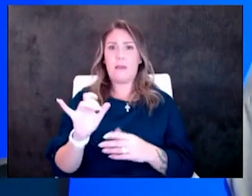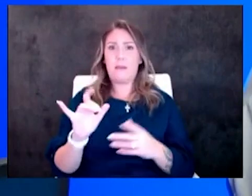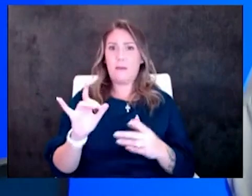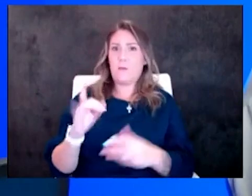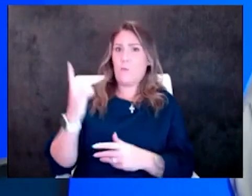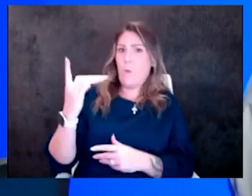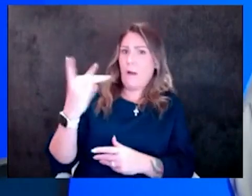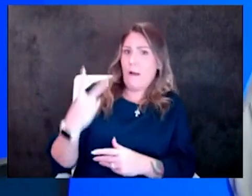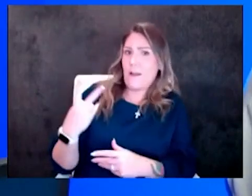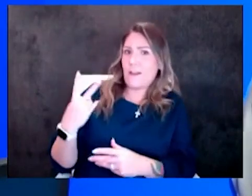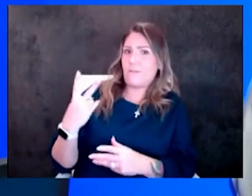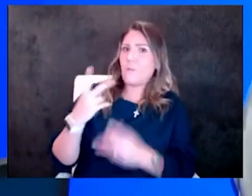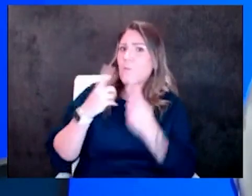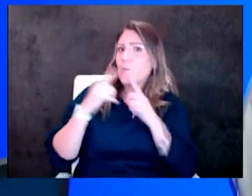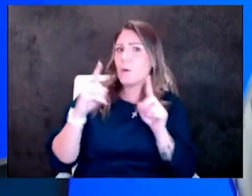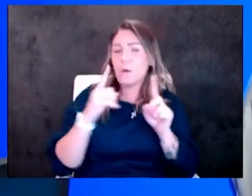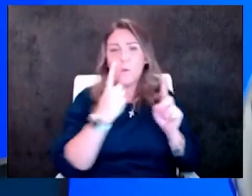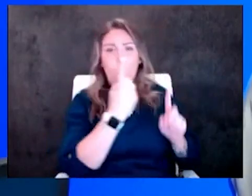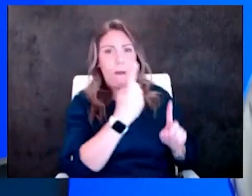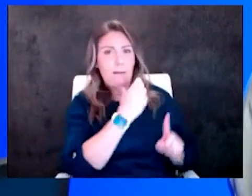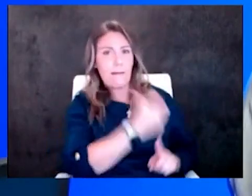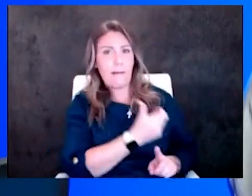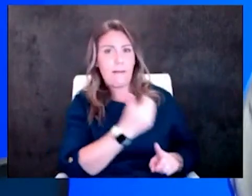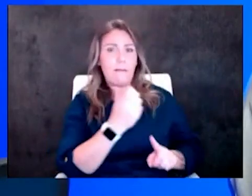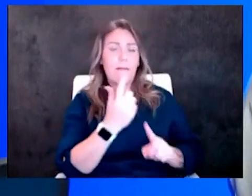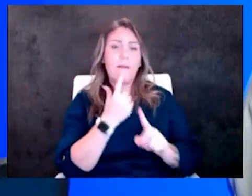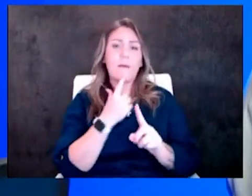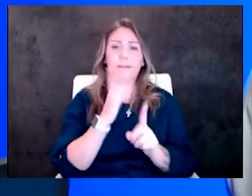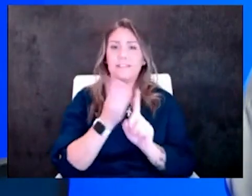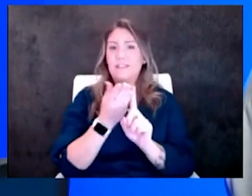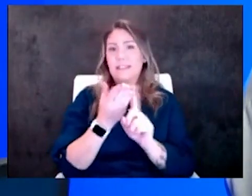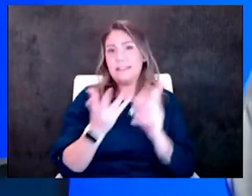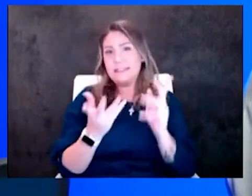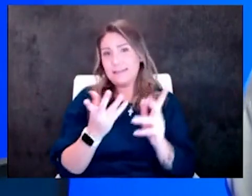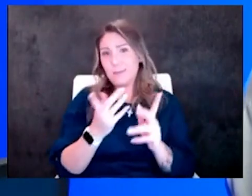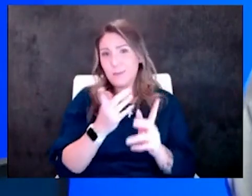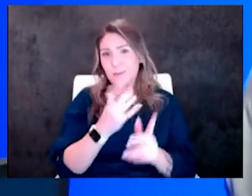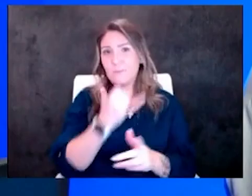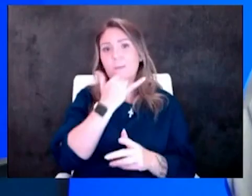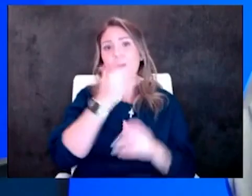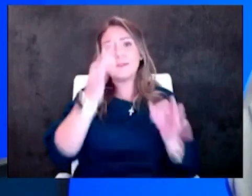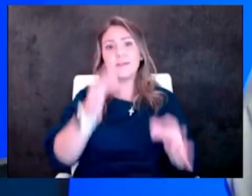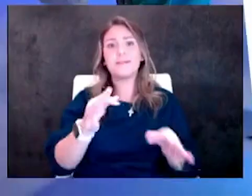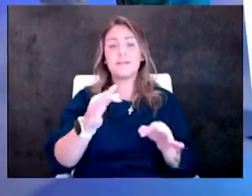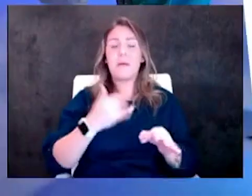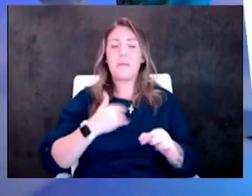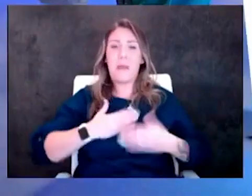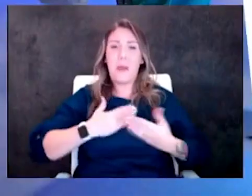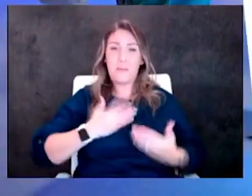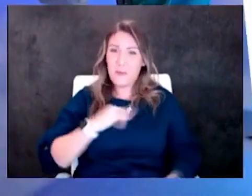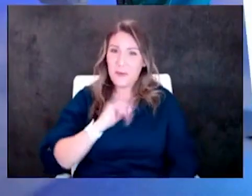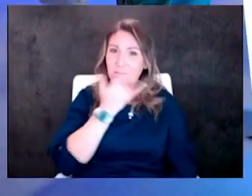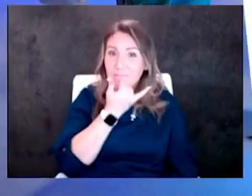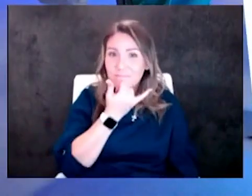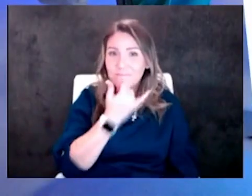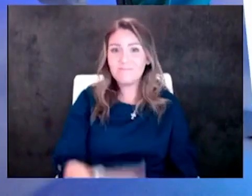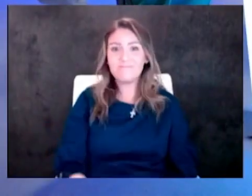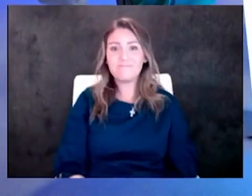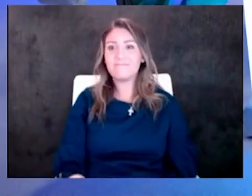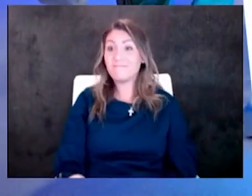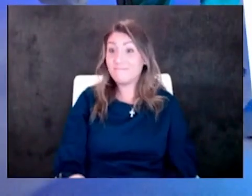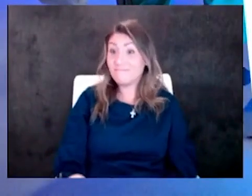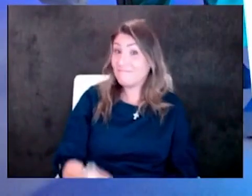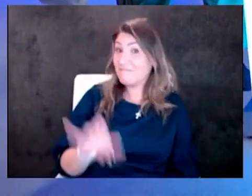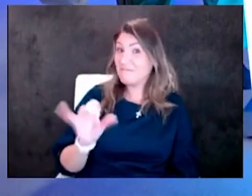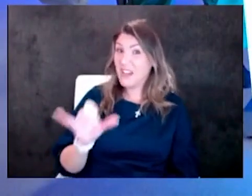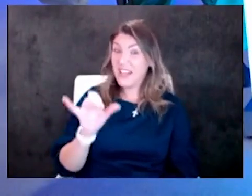we made the wrong call. I'm glad we were obviously mistaken. Ellen, miraculous story. But